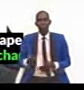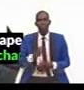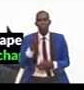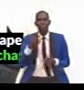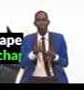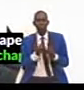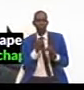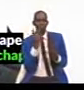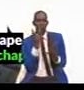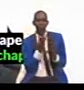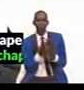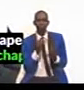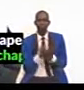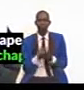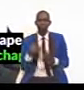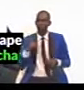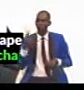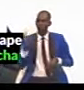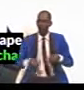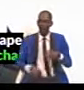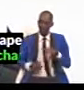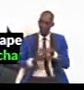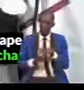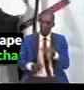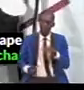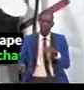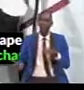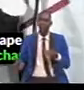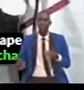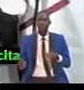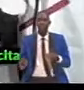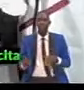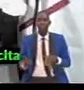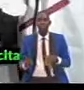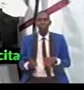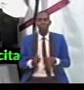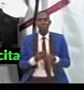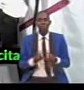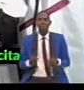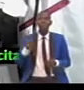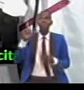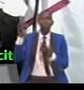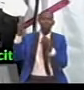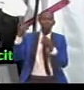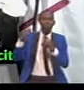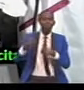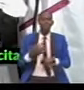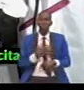That we couldn't escape, but again.